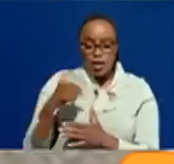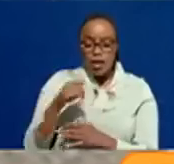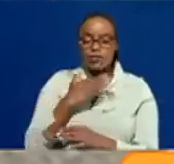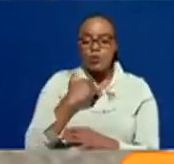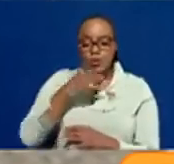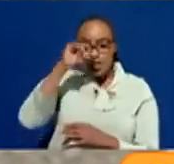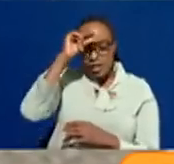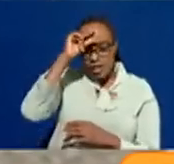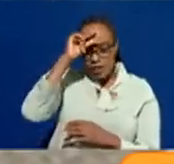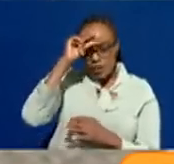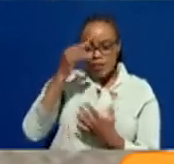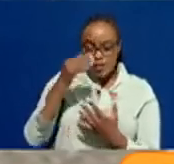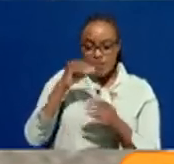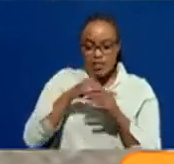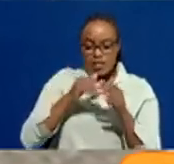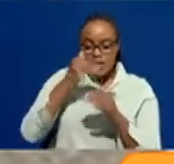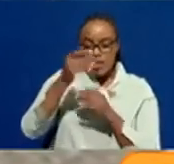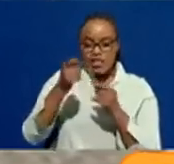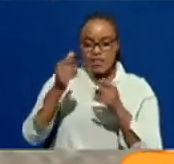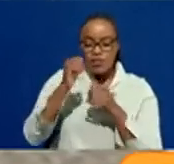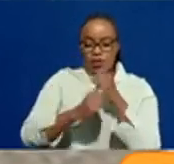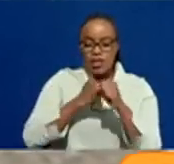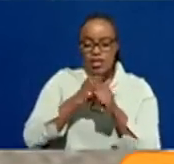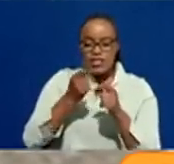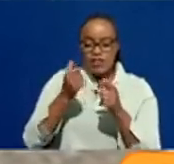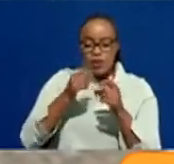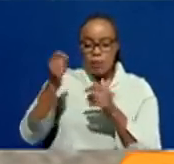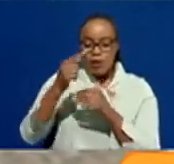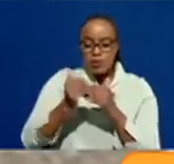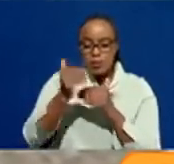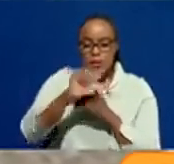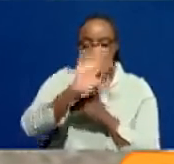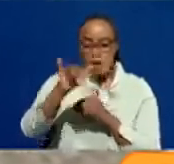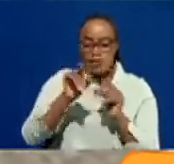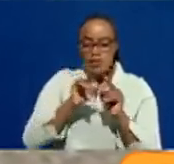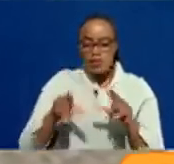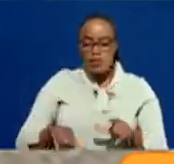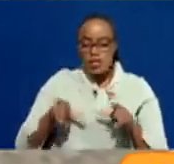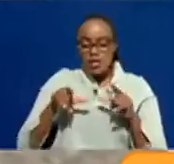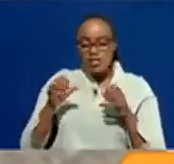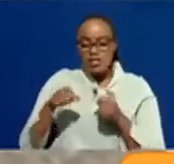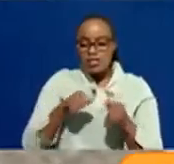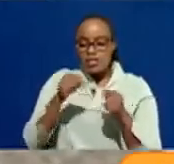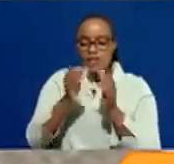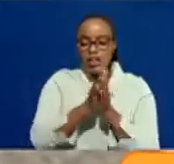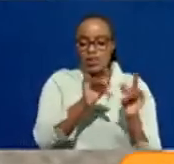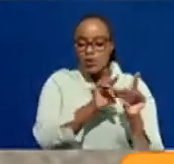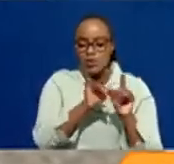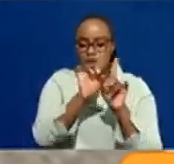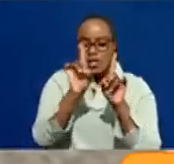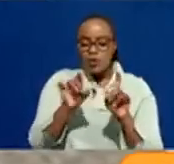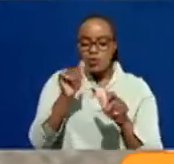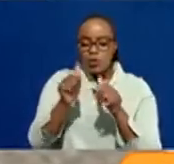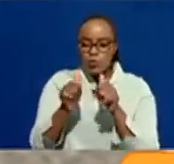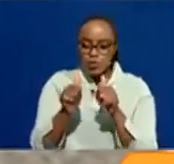want the government in the next few years, in the next few months, to go back to existing strategy. And it goes back to the questions that